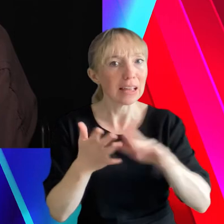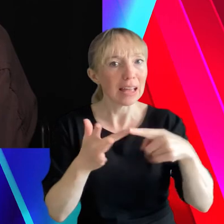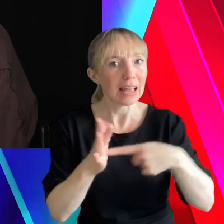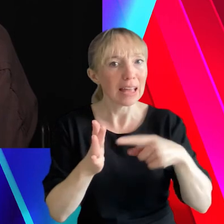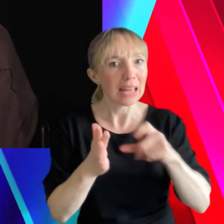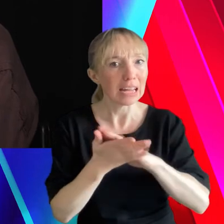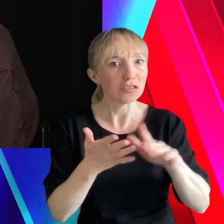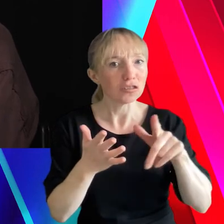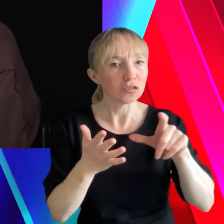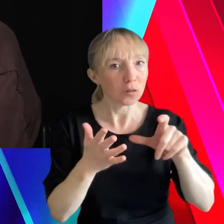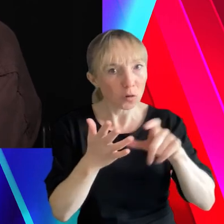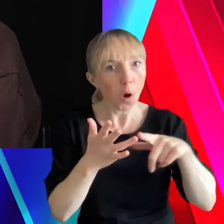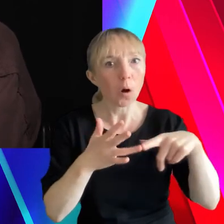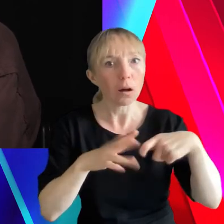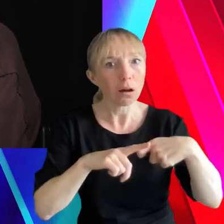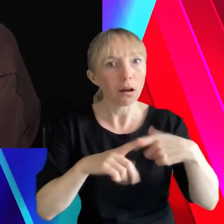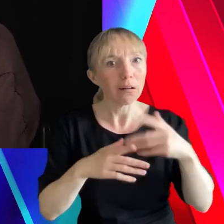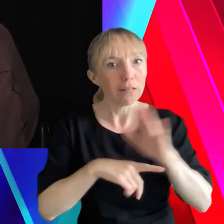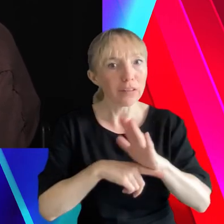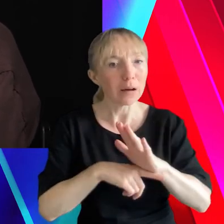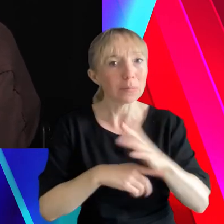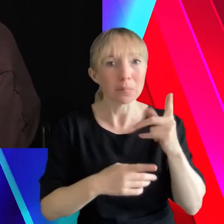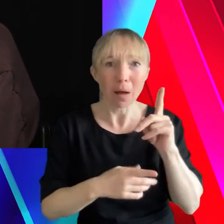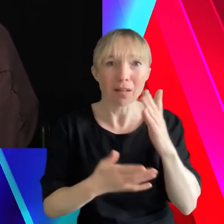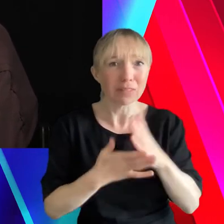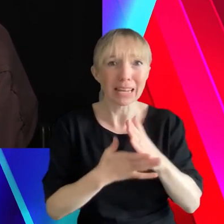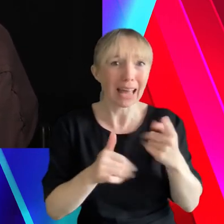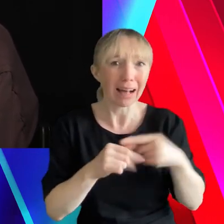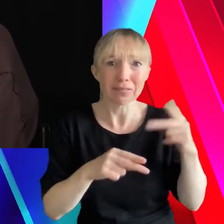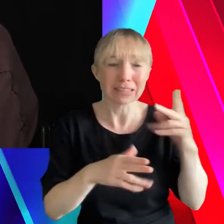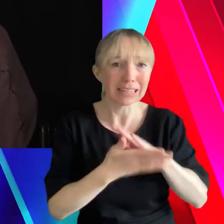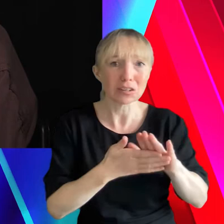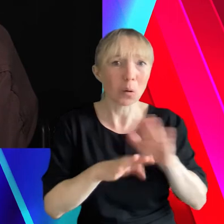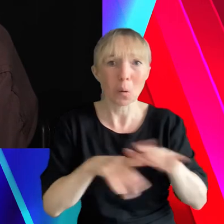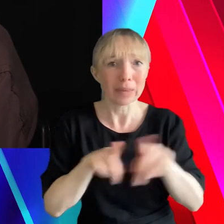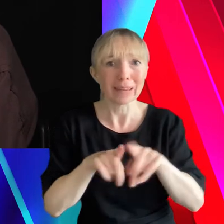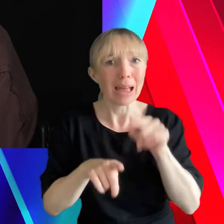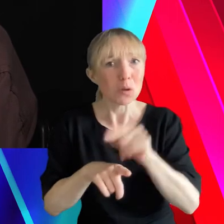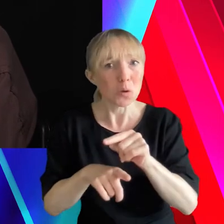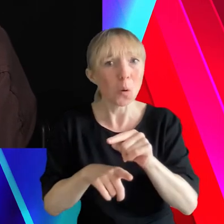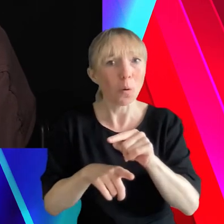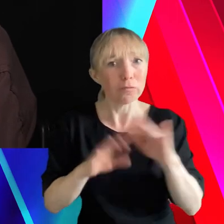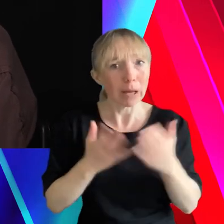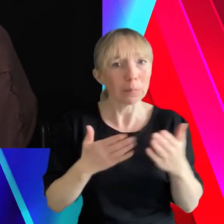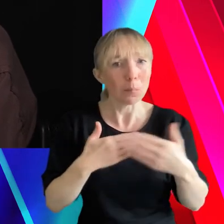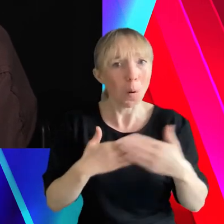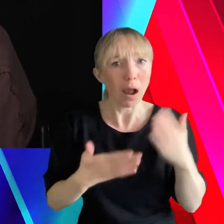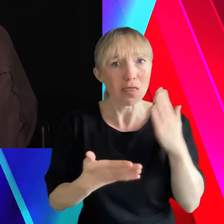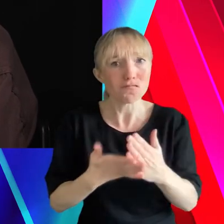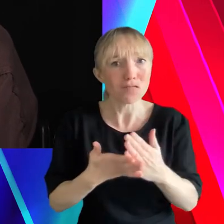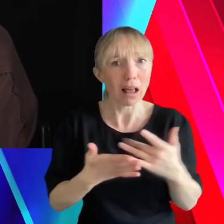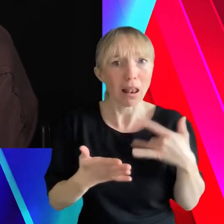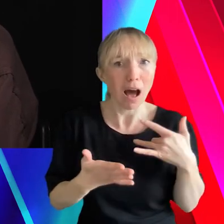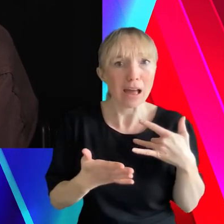of Asghar's films in terms of depicting the real world. What we sit on the edge of our seats throughout all of your films, you know,